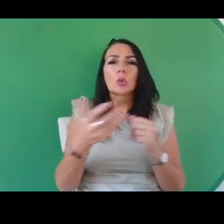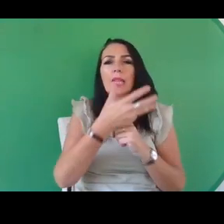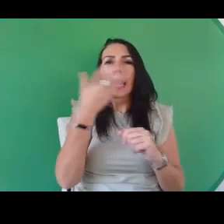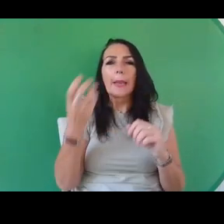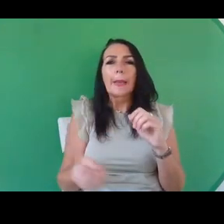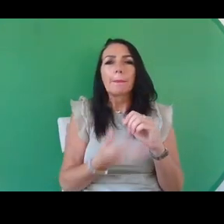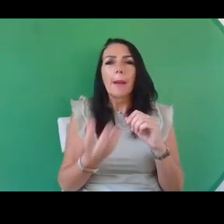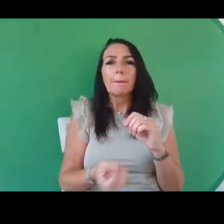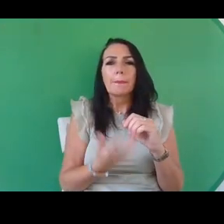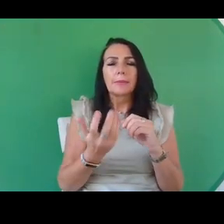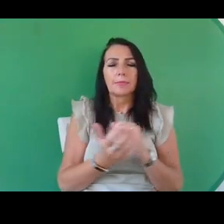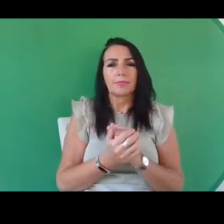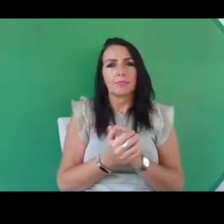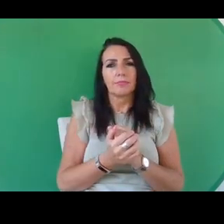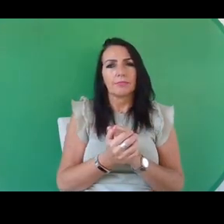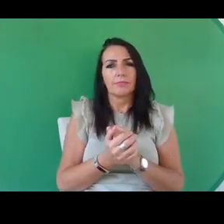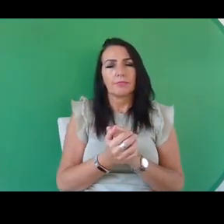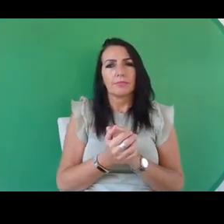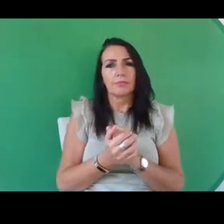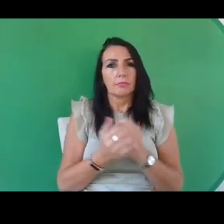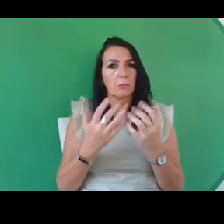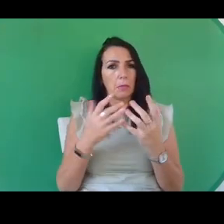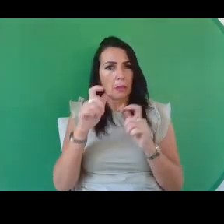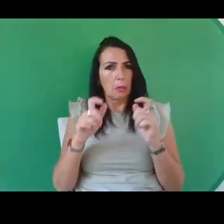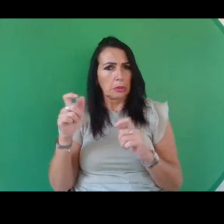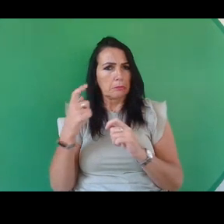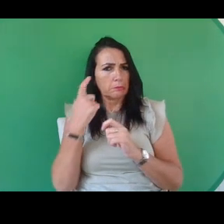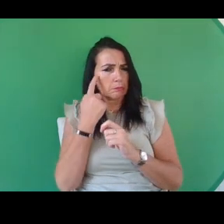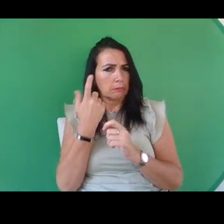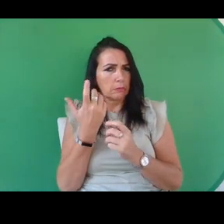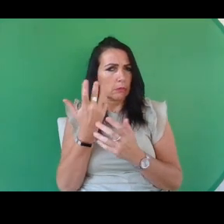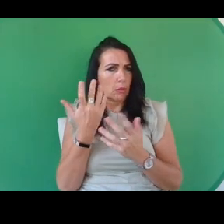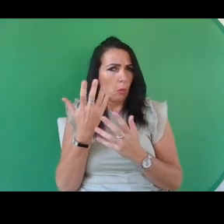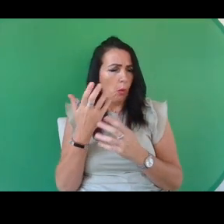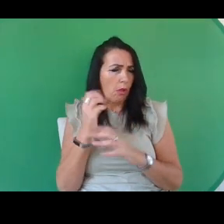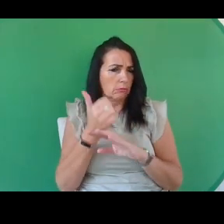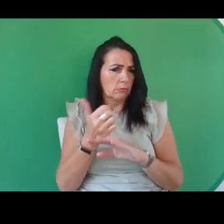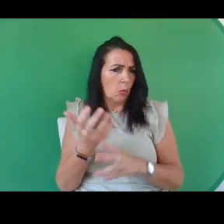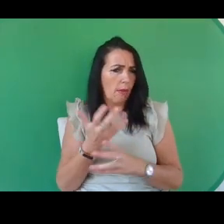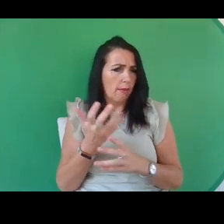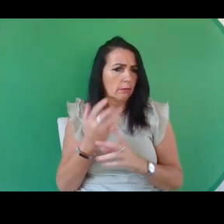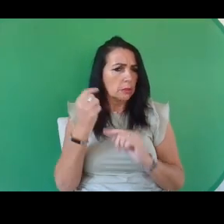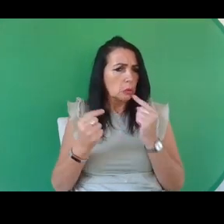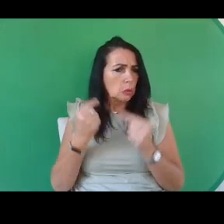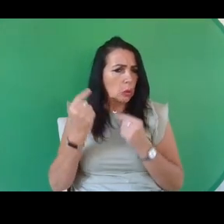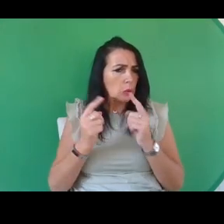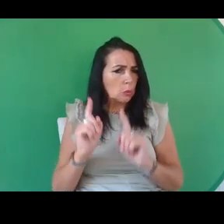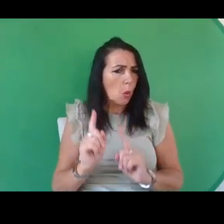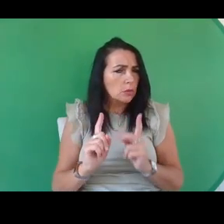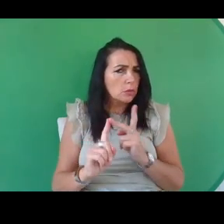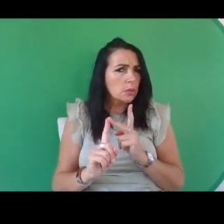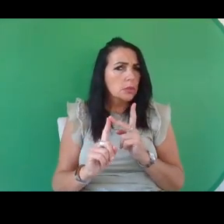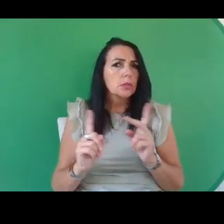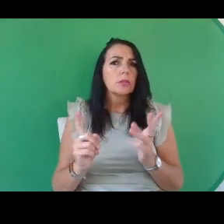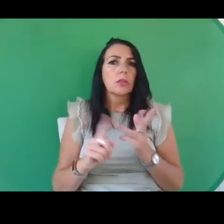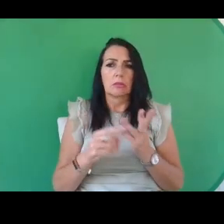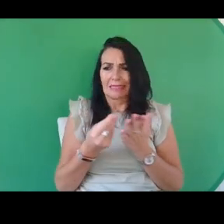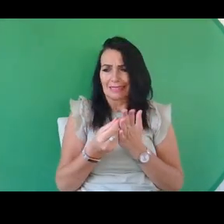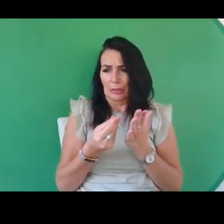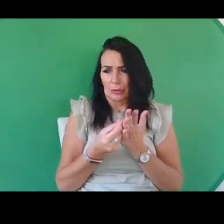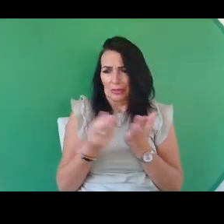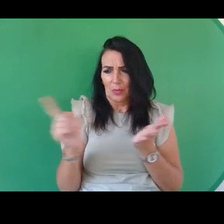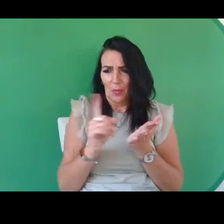answers questions that many customers may have, such as where can I install it? How noisy is it? And of course, how much is it going to cost